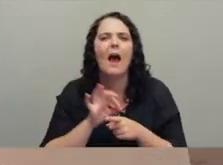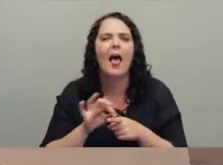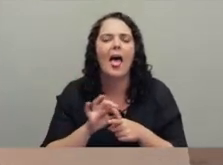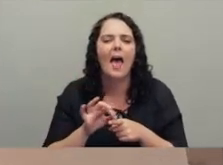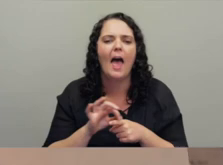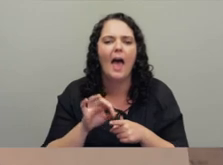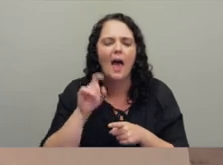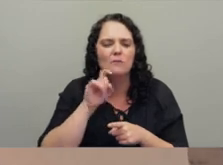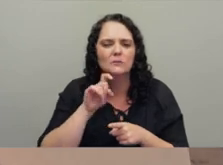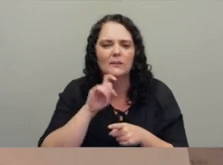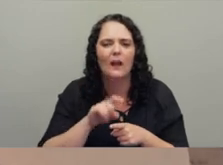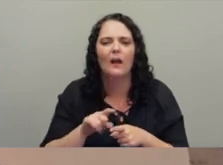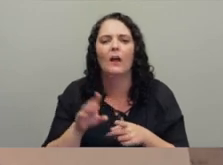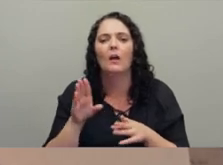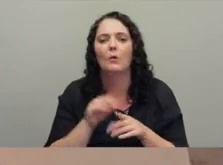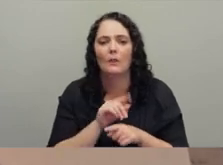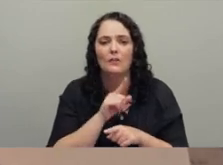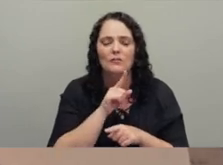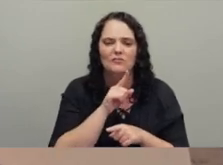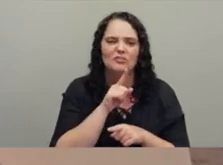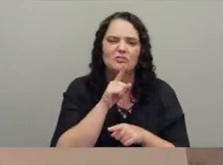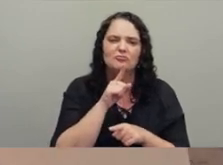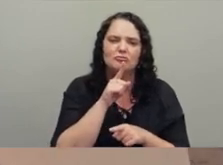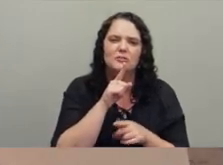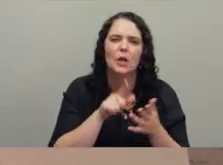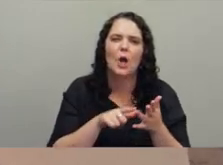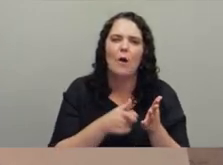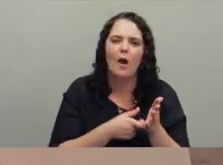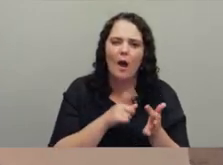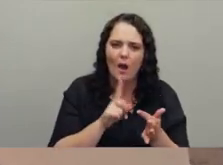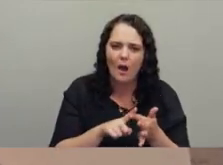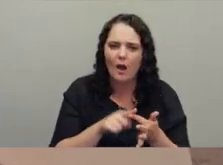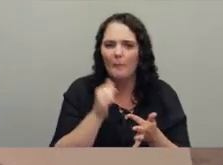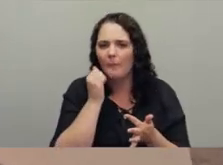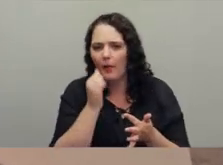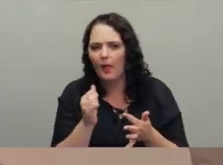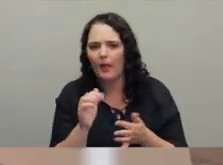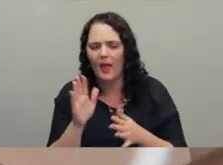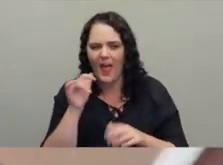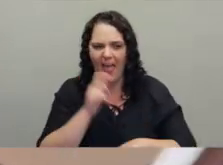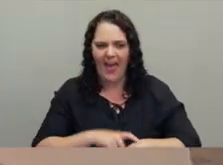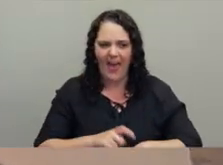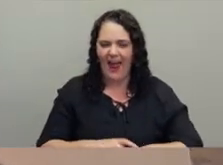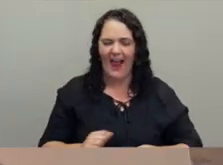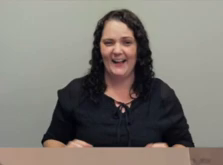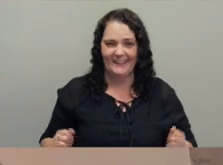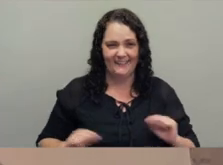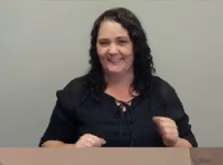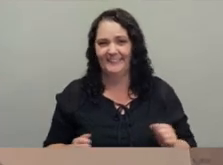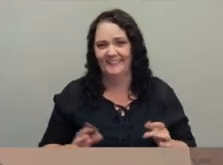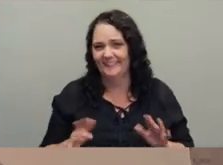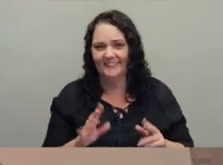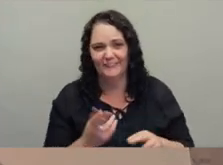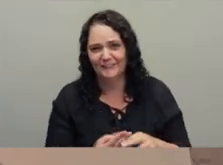bring the black and that sanguine color and the white heightening there at the end. Okay, TikTok.